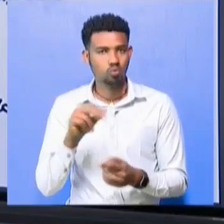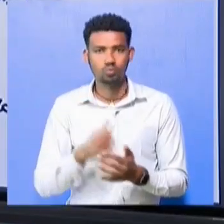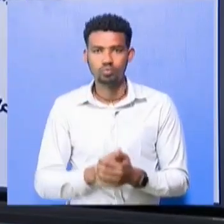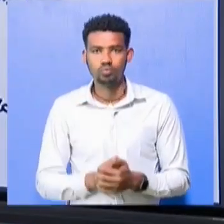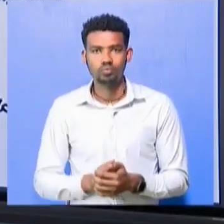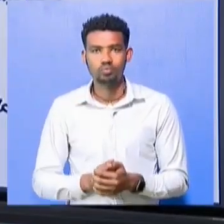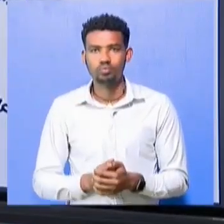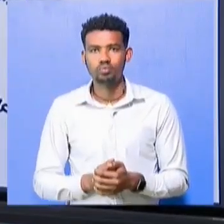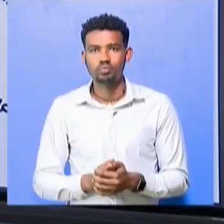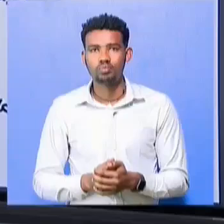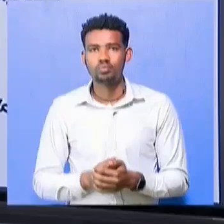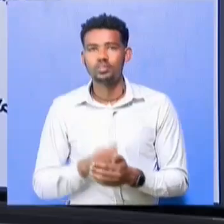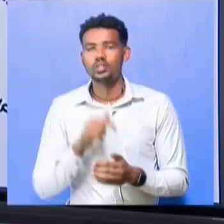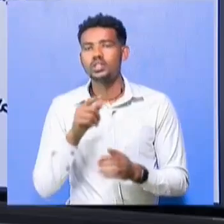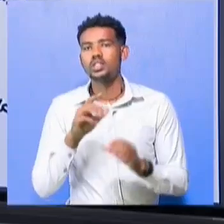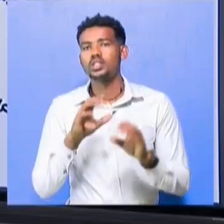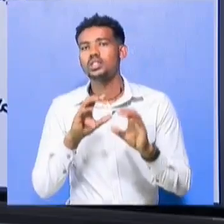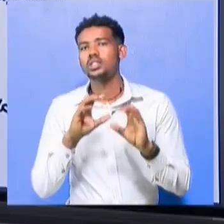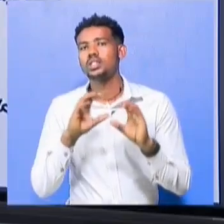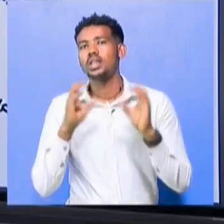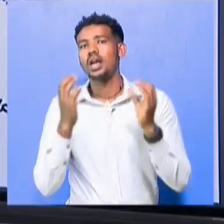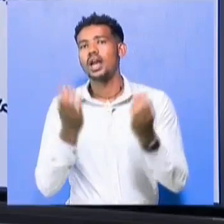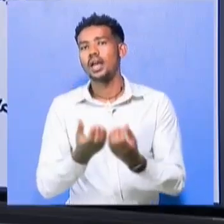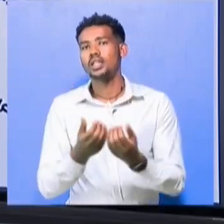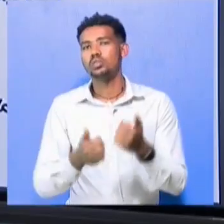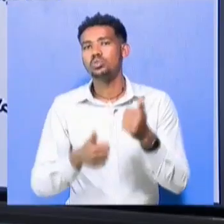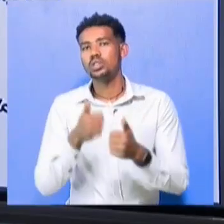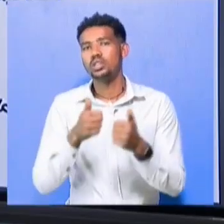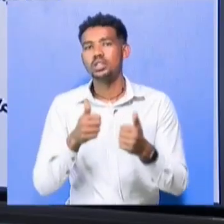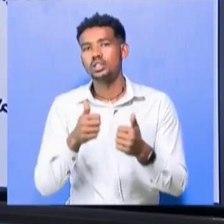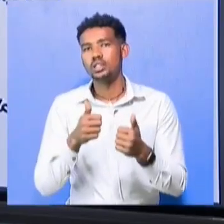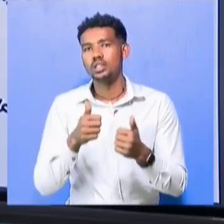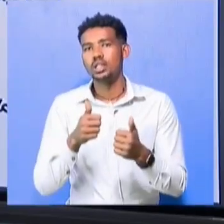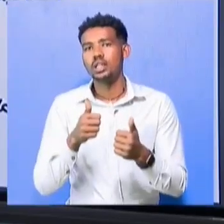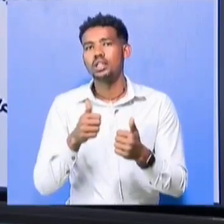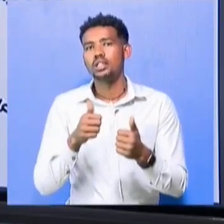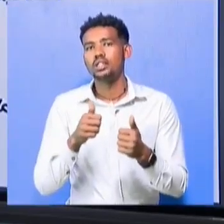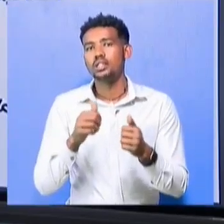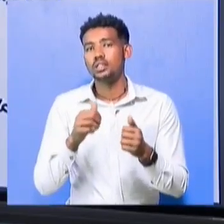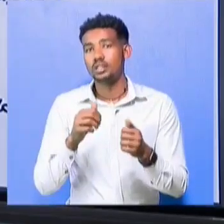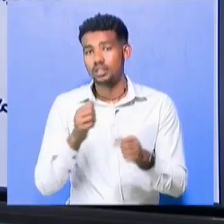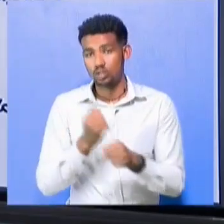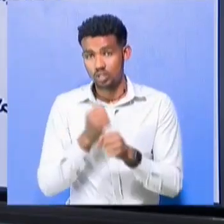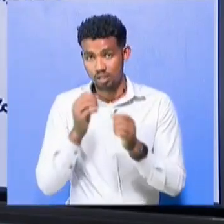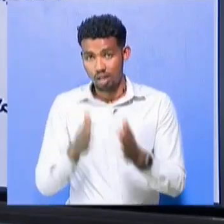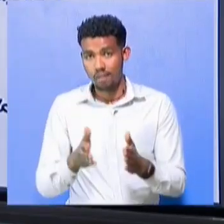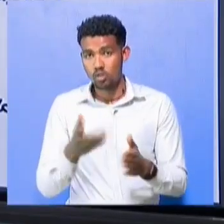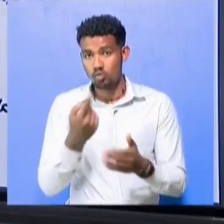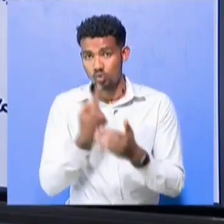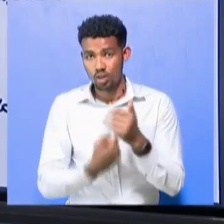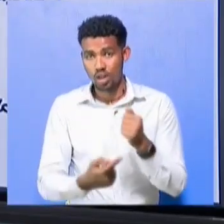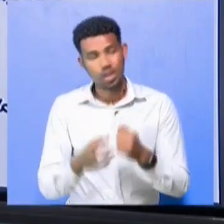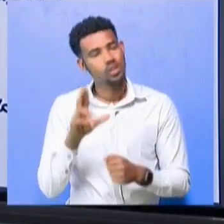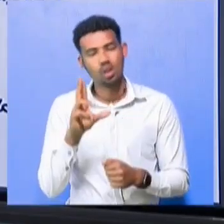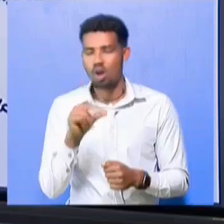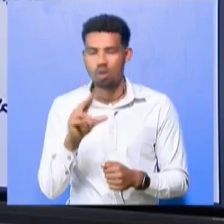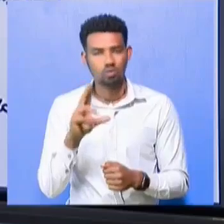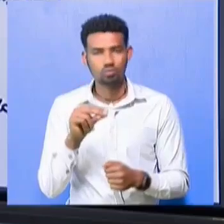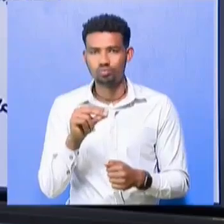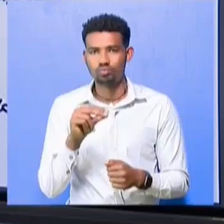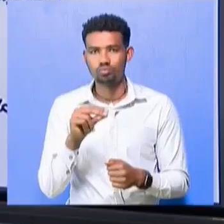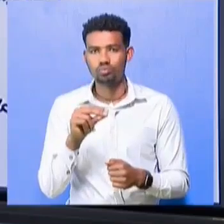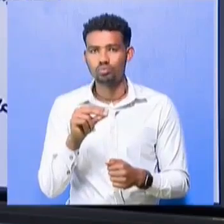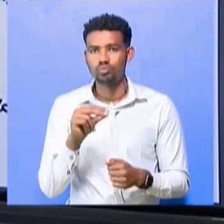No. Does it only concern the school staff? No, it's not.